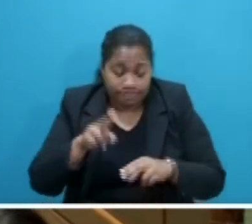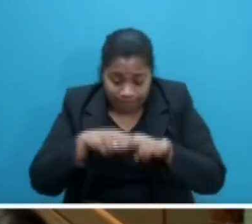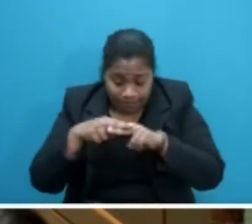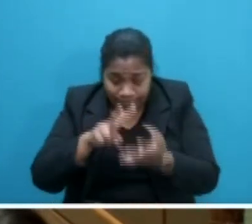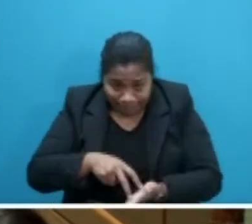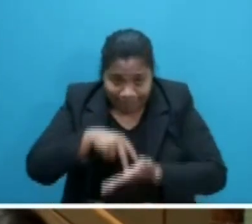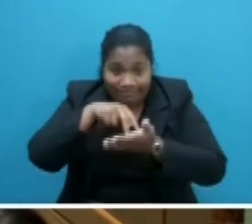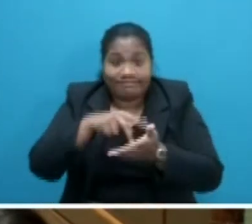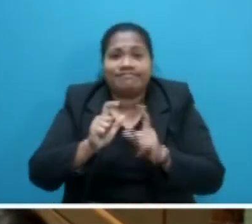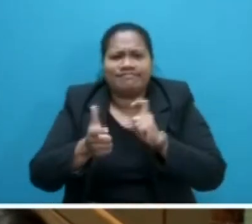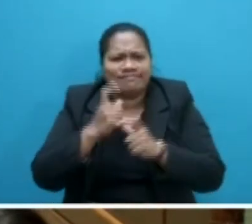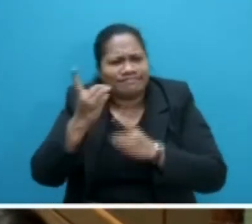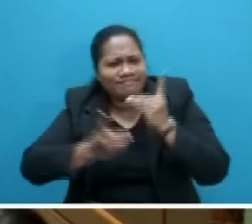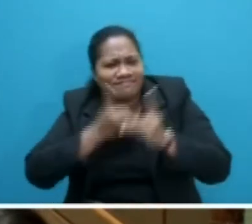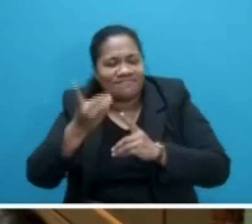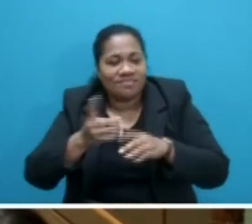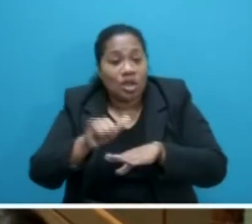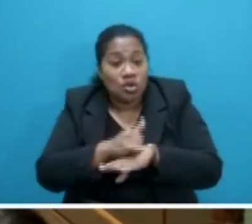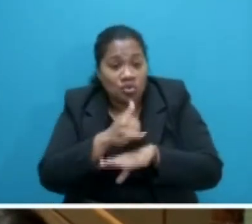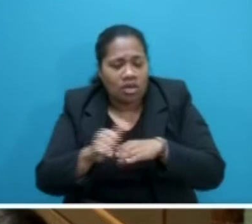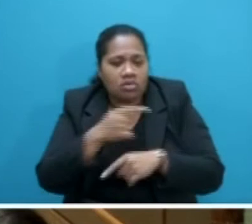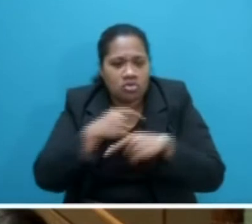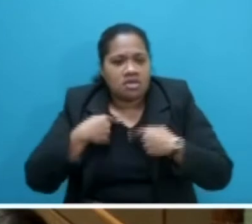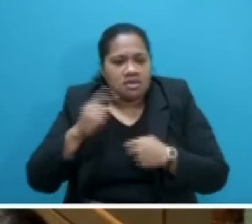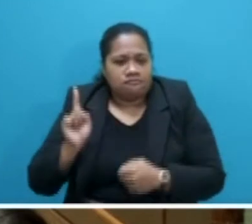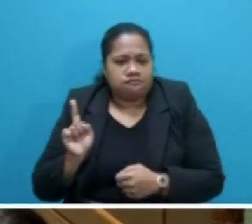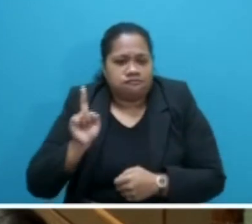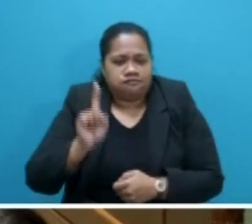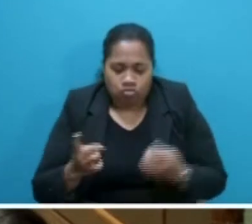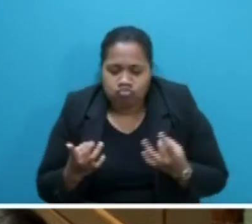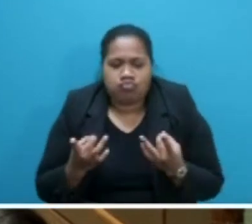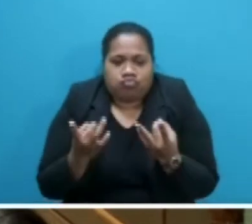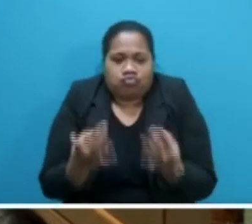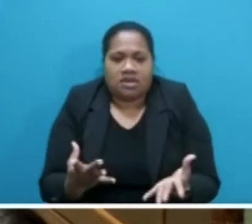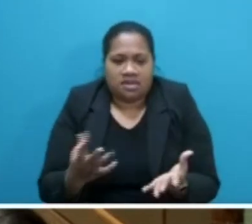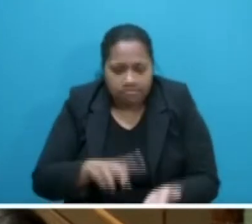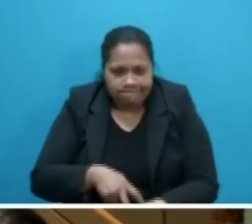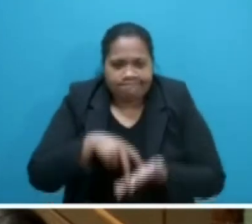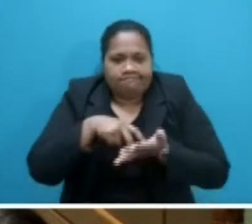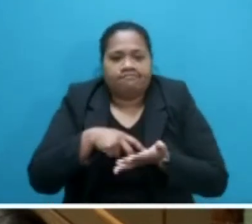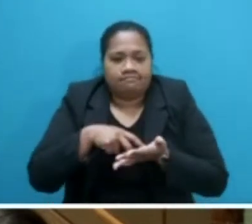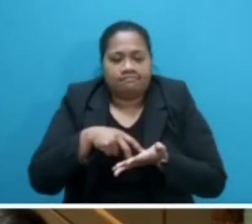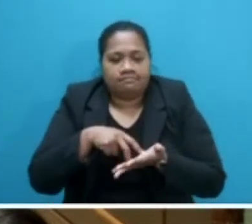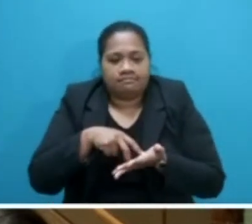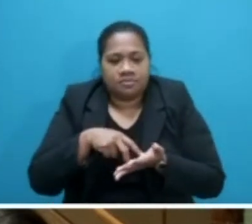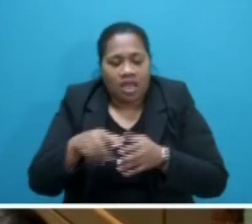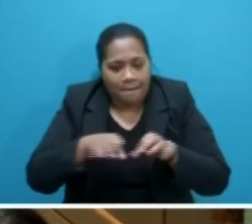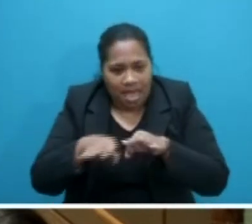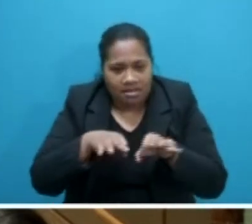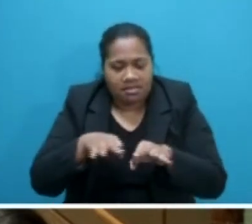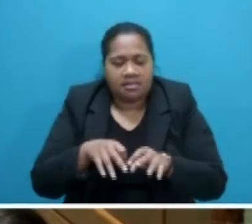Climate Summit in New York, we came ready with world-leading commitments to step up our climate action plans. In the days